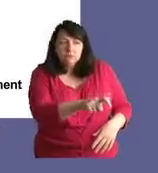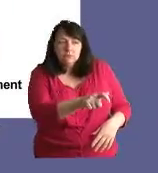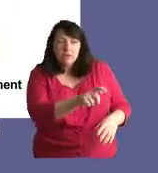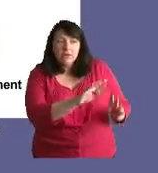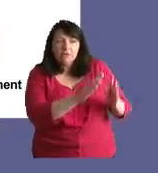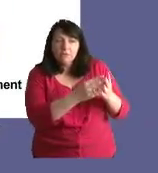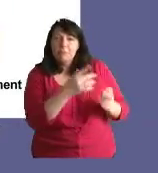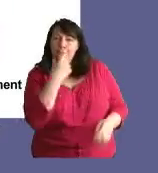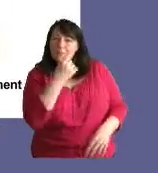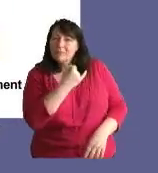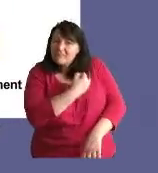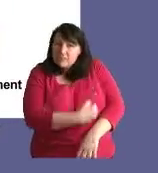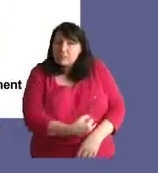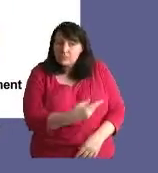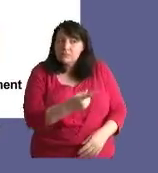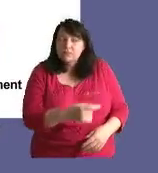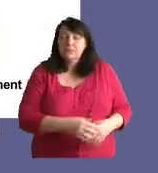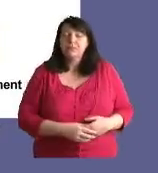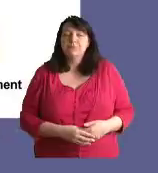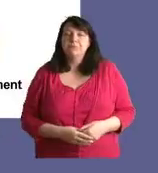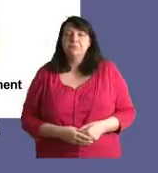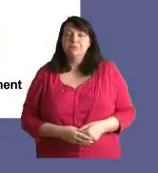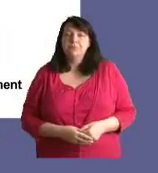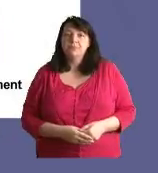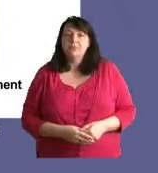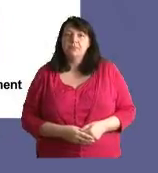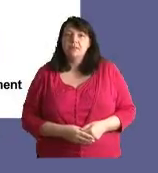And those client groups can be vulnerable,